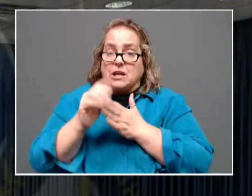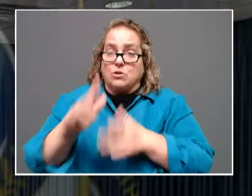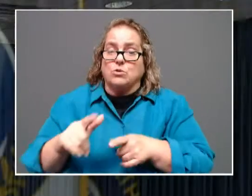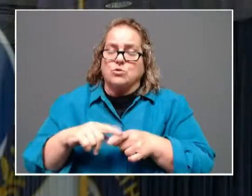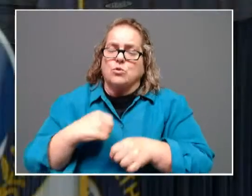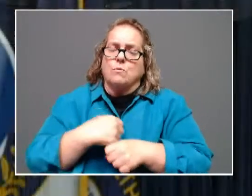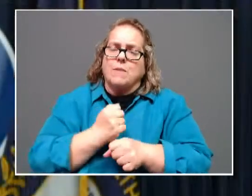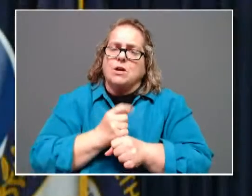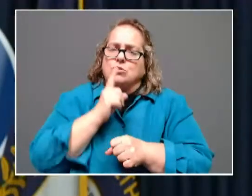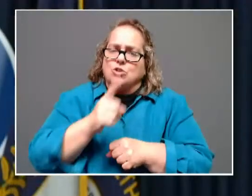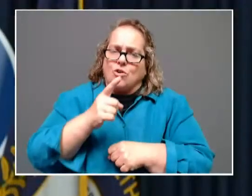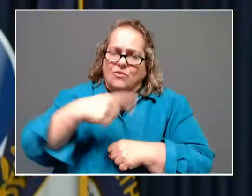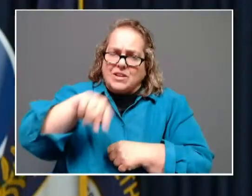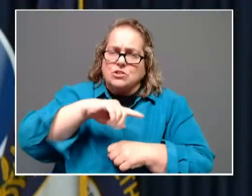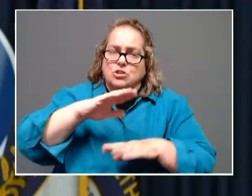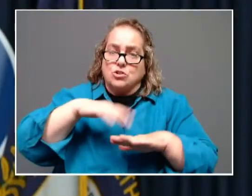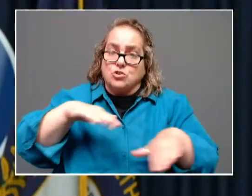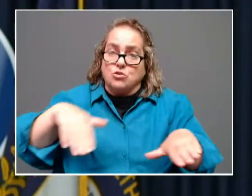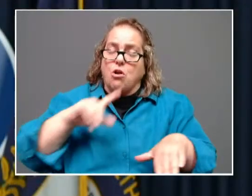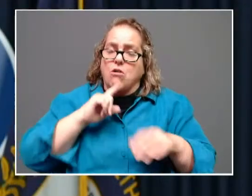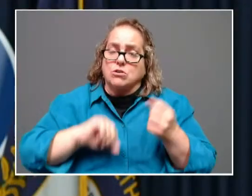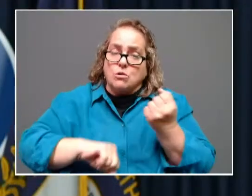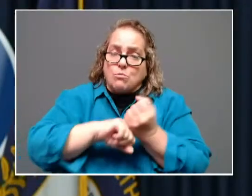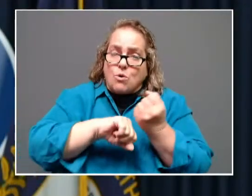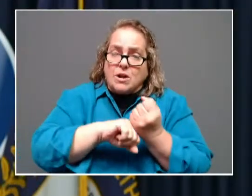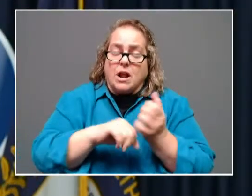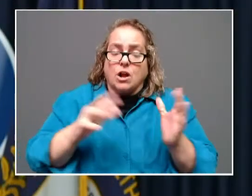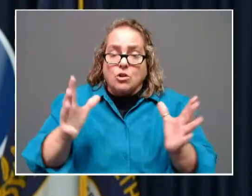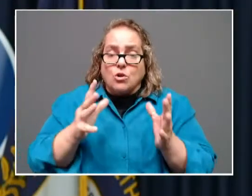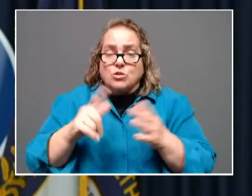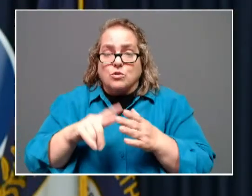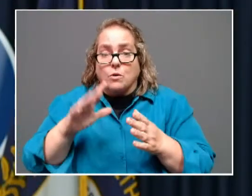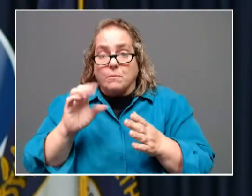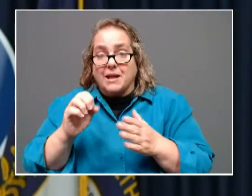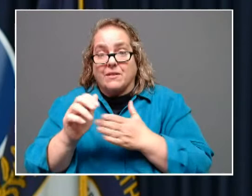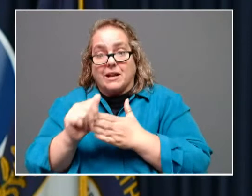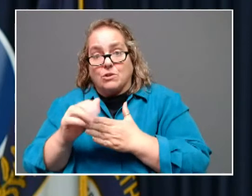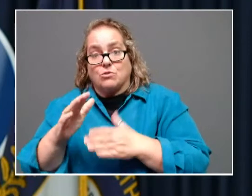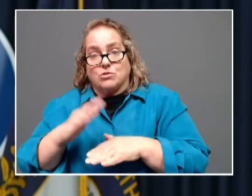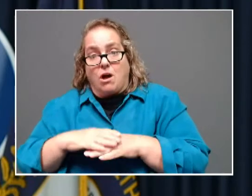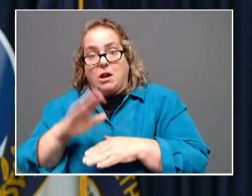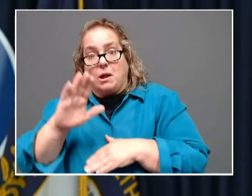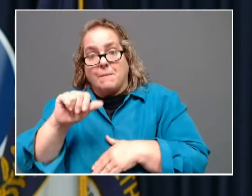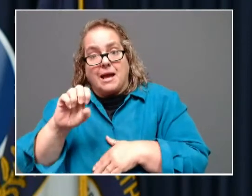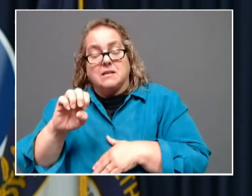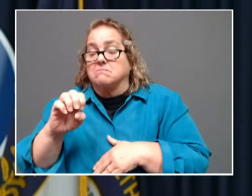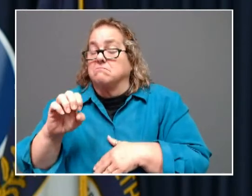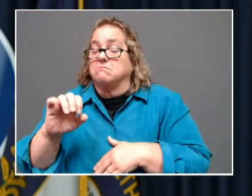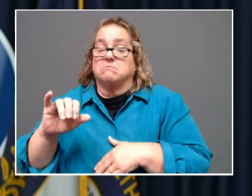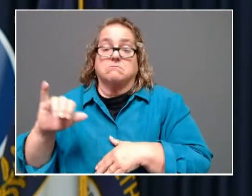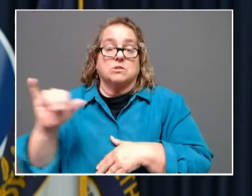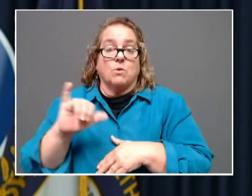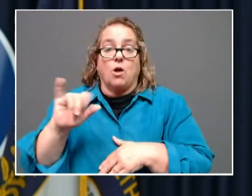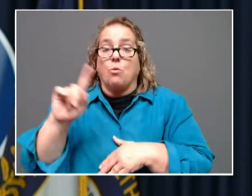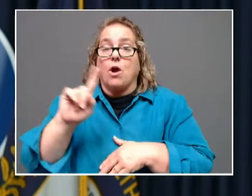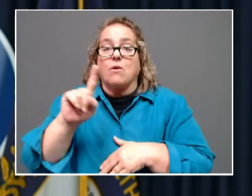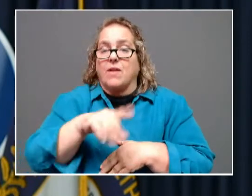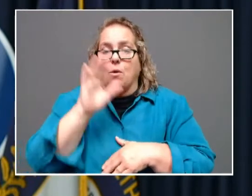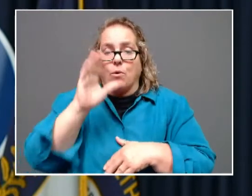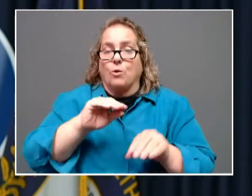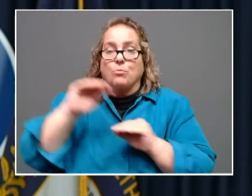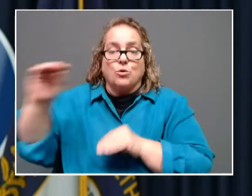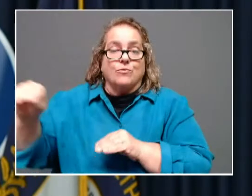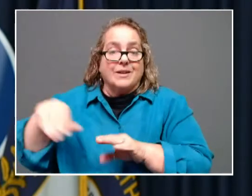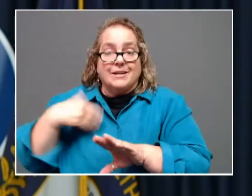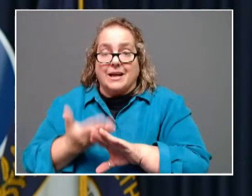these children are supported and encouraged to be the leaders on base, as well as wherever they may go next. Tomorrow, I will